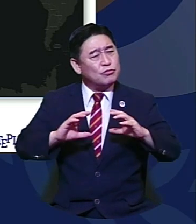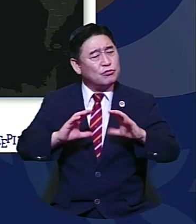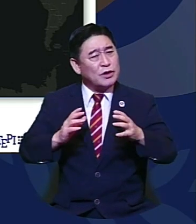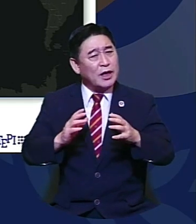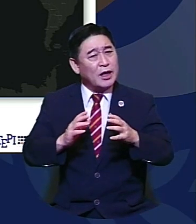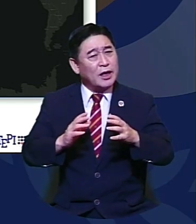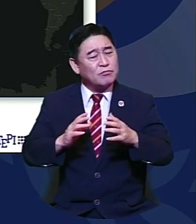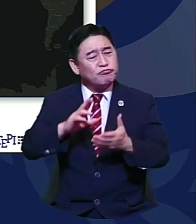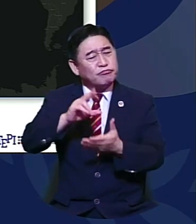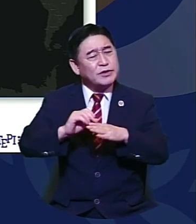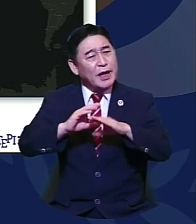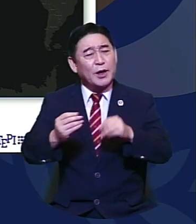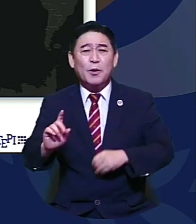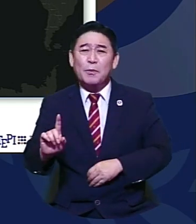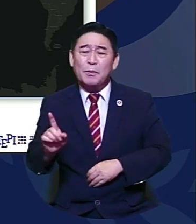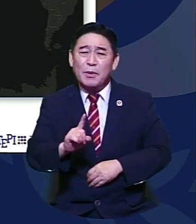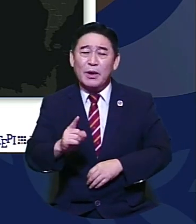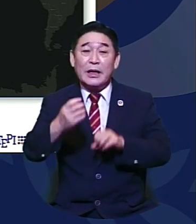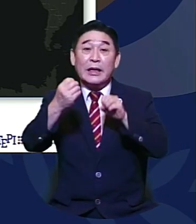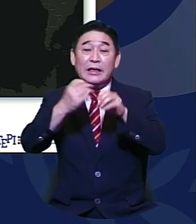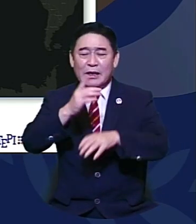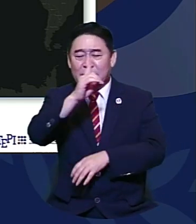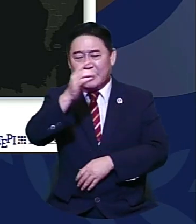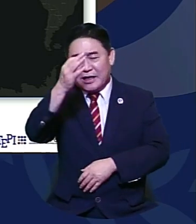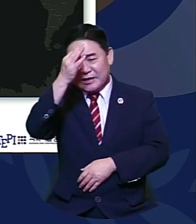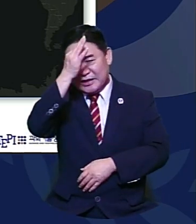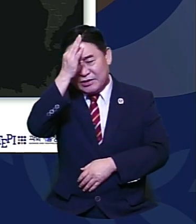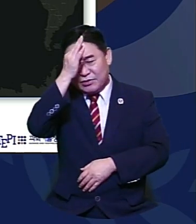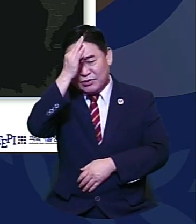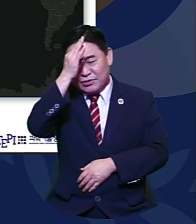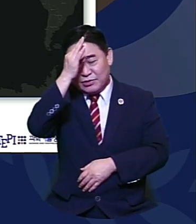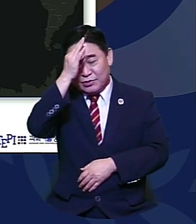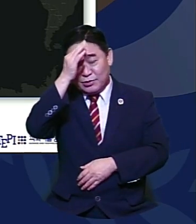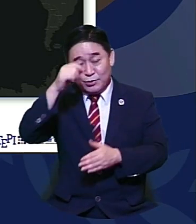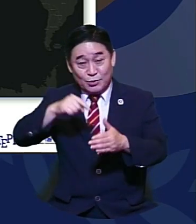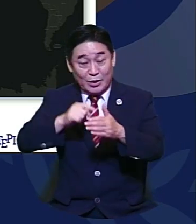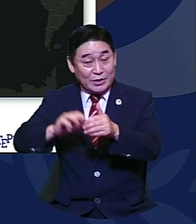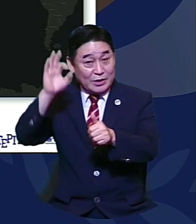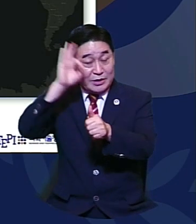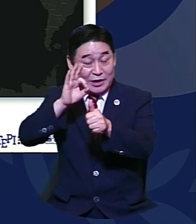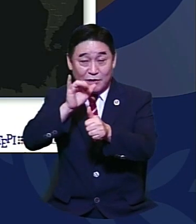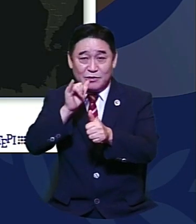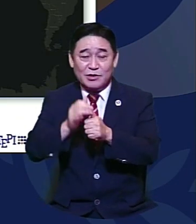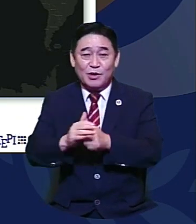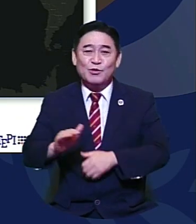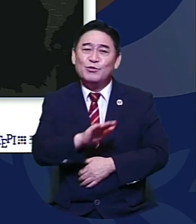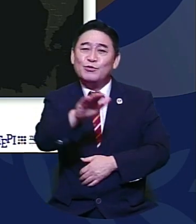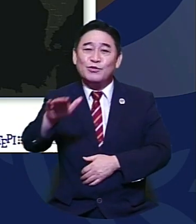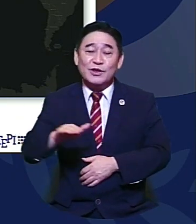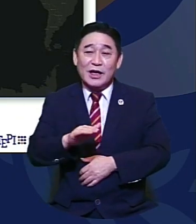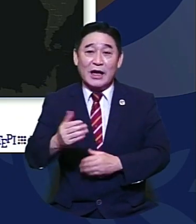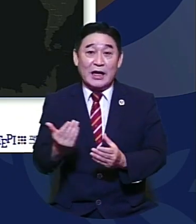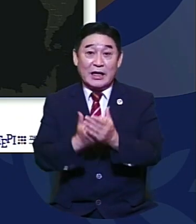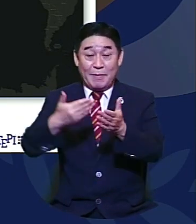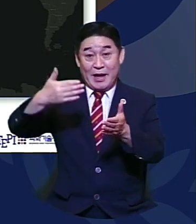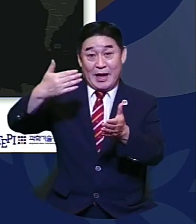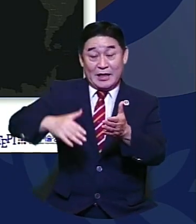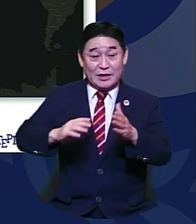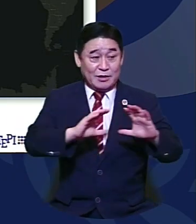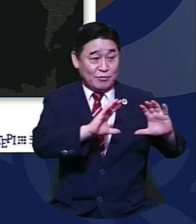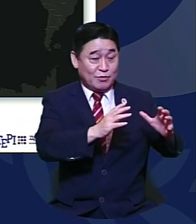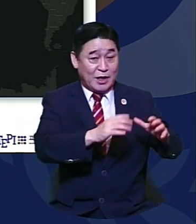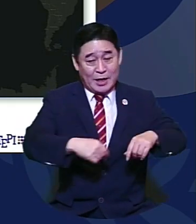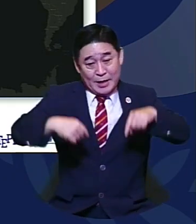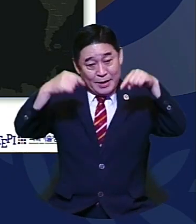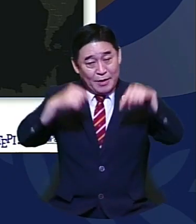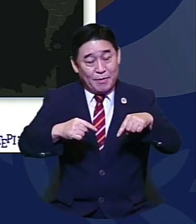itself. Because if we can cooperate with the developing countries, if we can transfer or